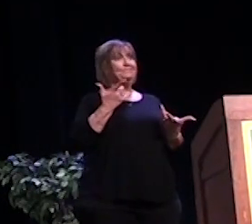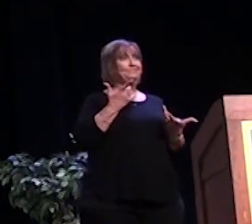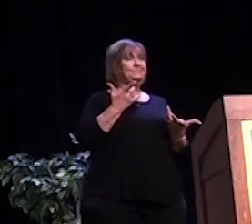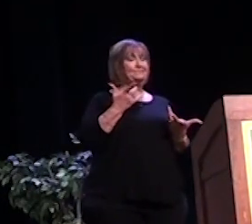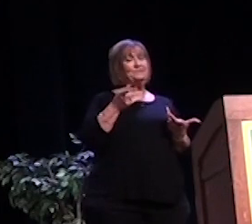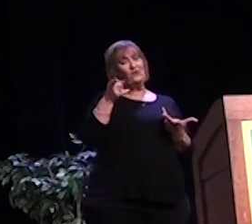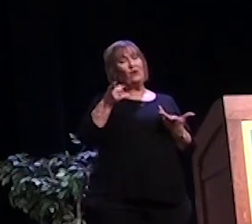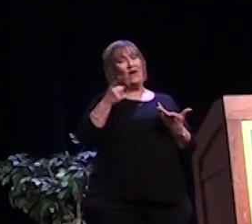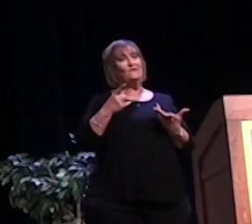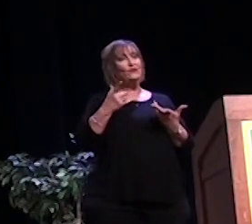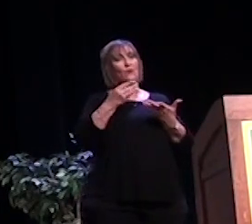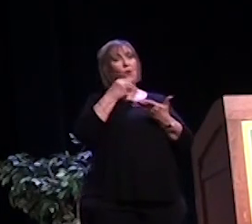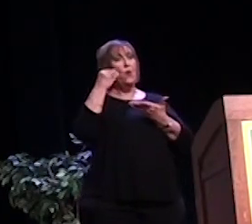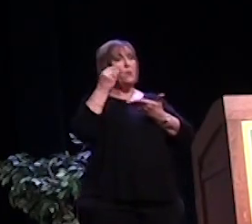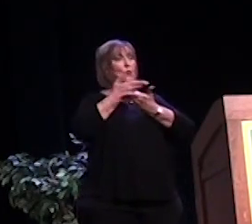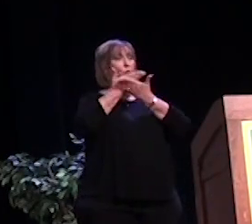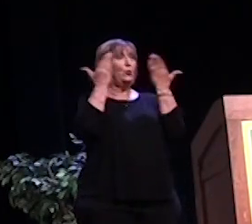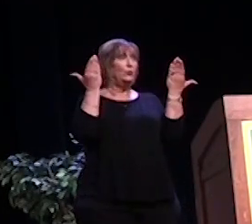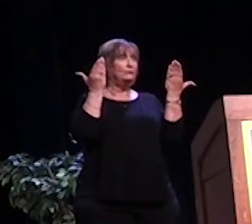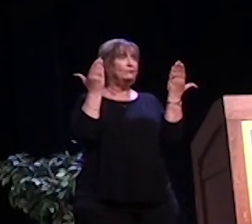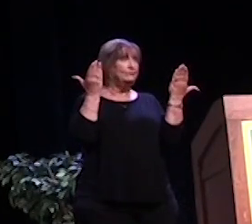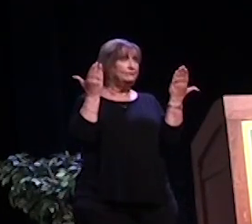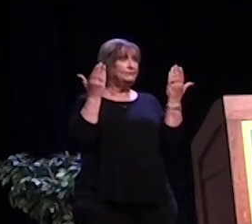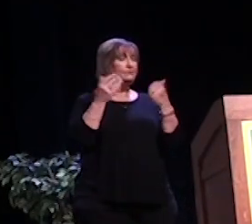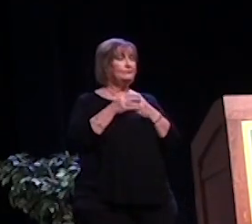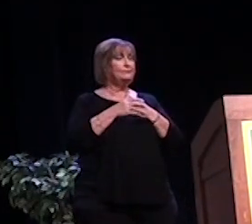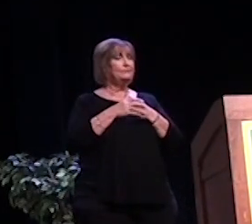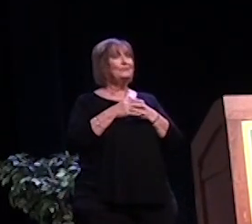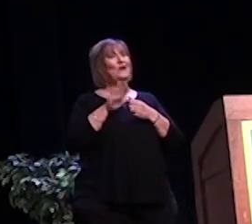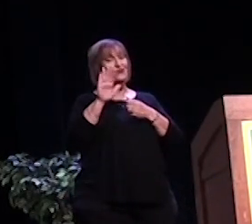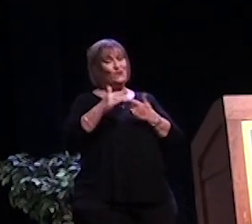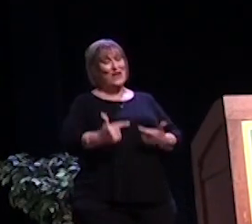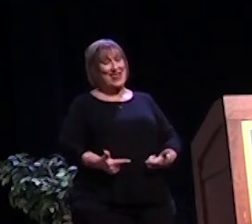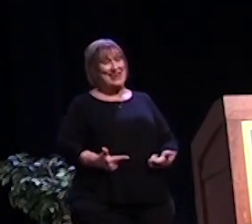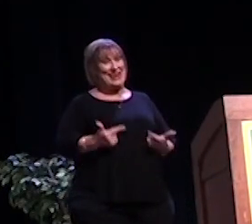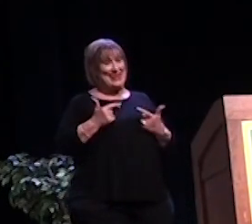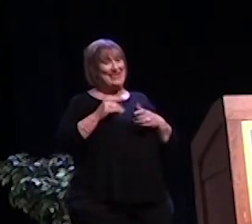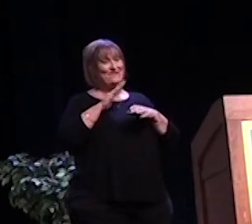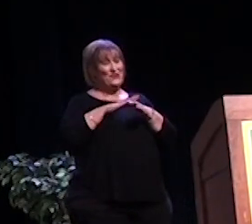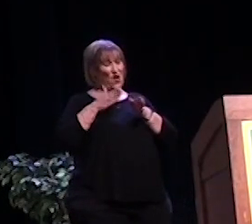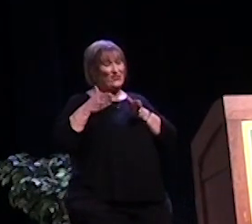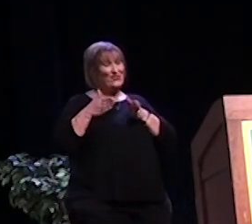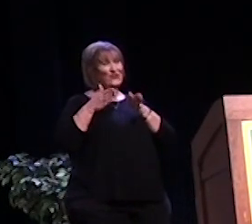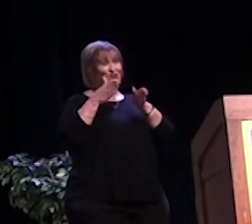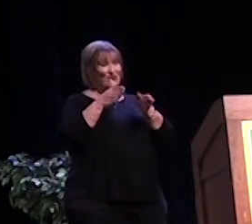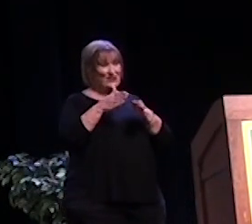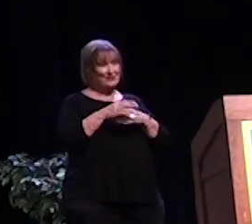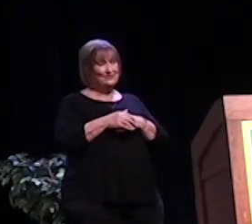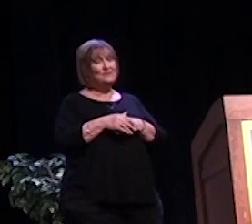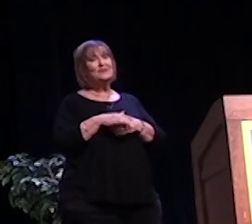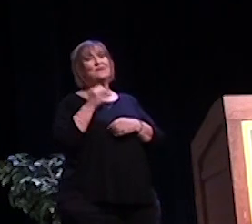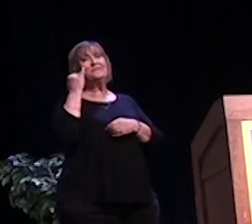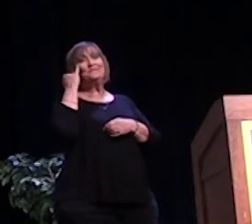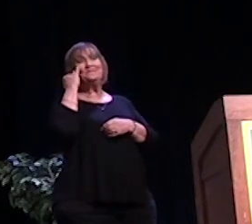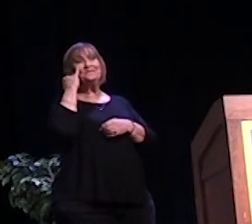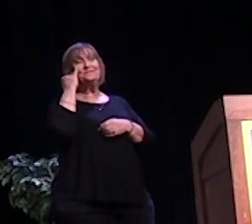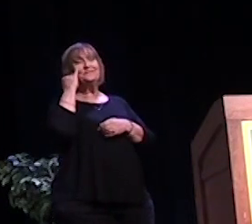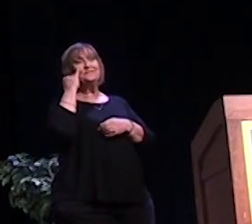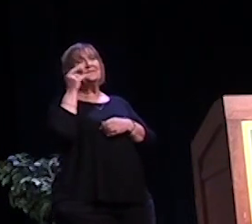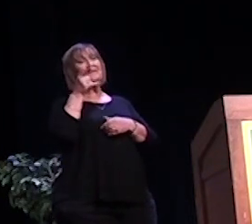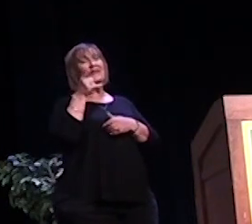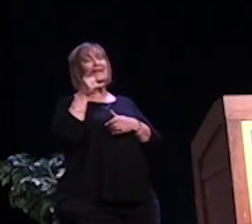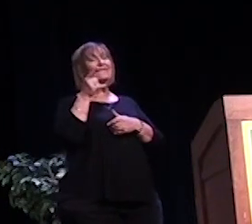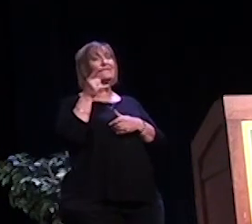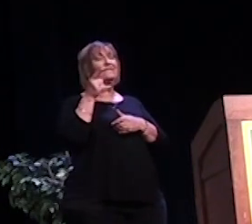unhoused, and we're talking literally living in the streets, not in, we also